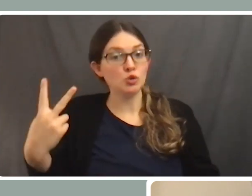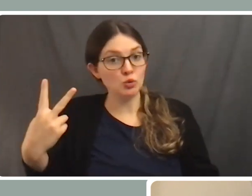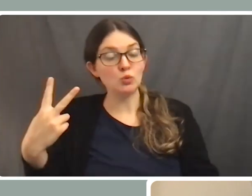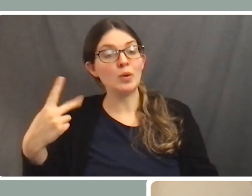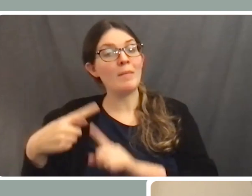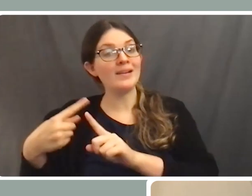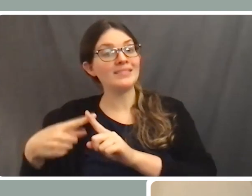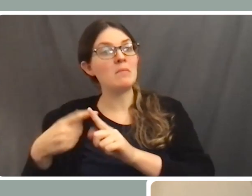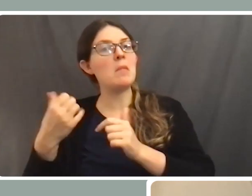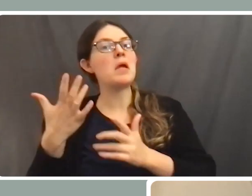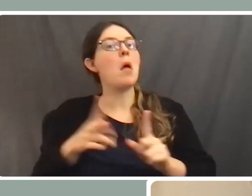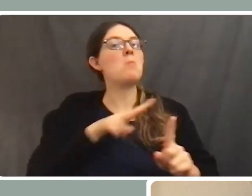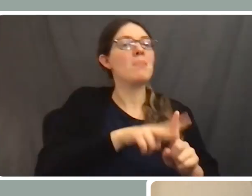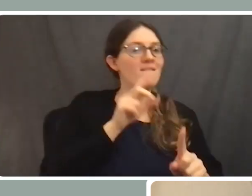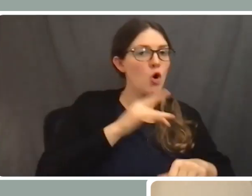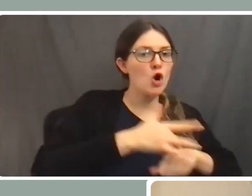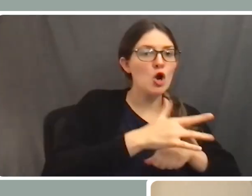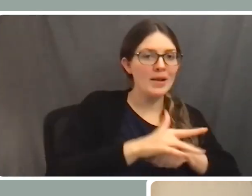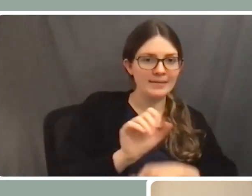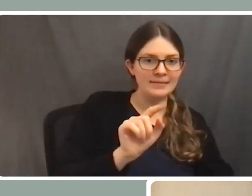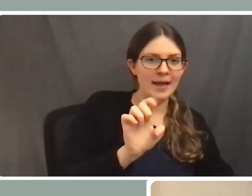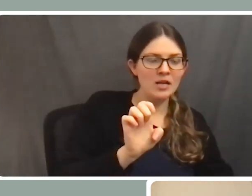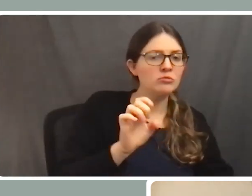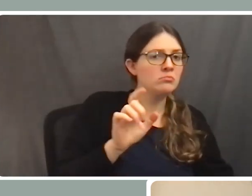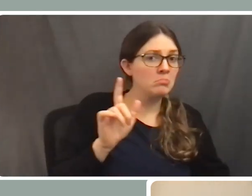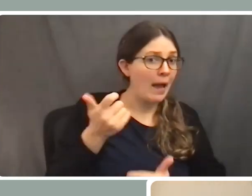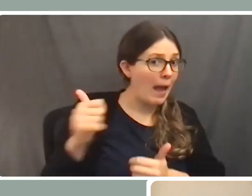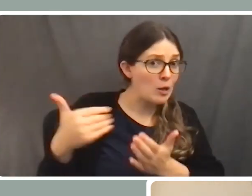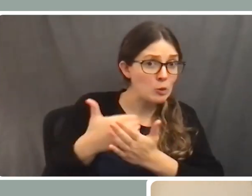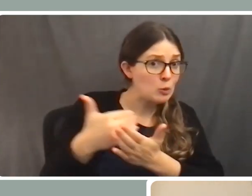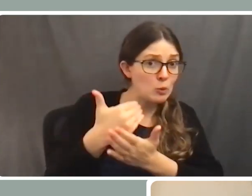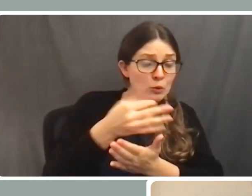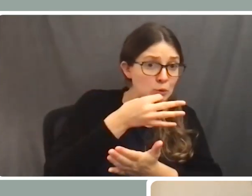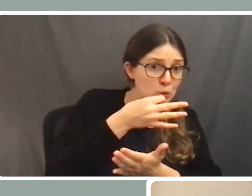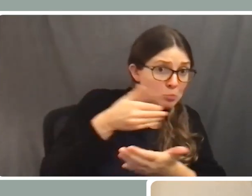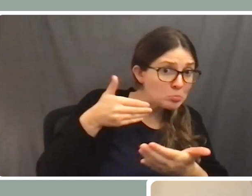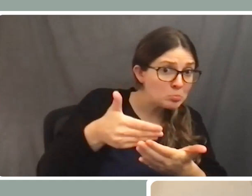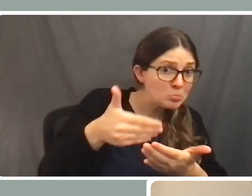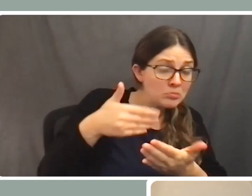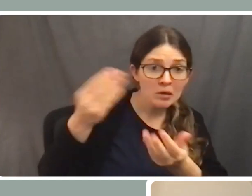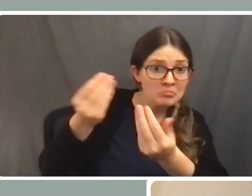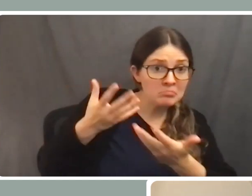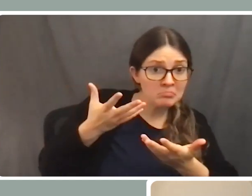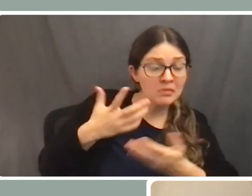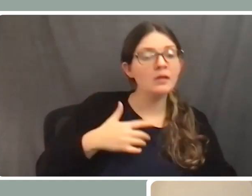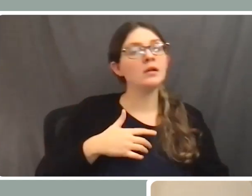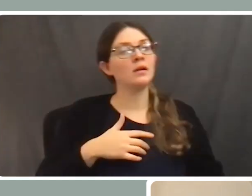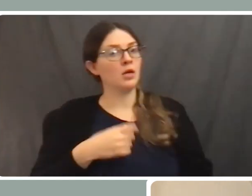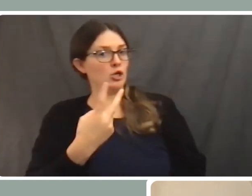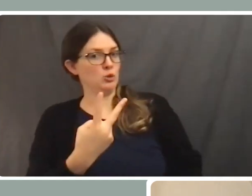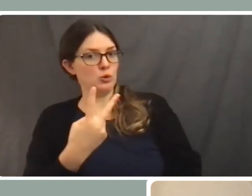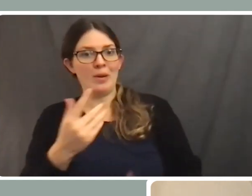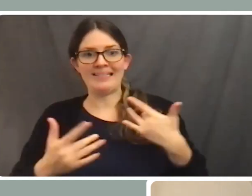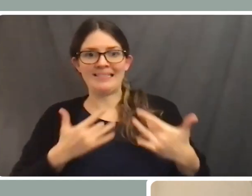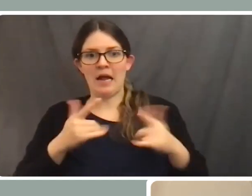What should we be looking out for? Yeah, so there are, I think the 2 most exciting trials that are